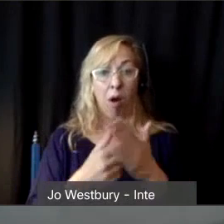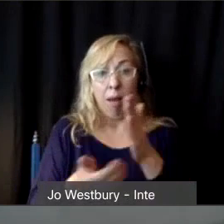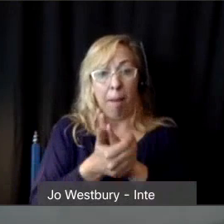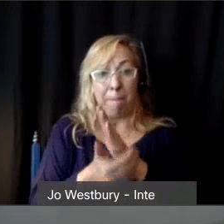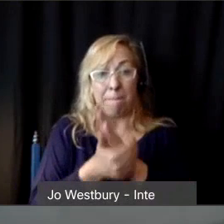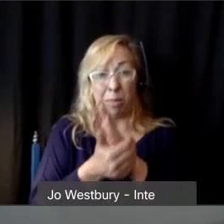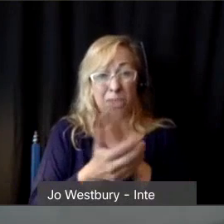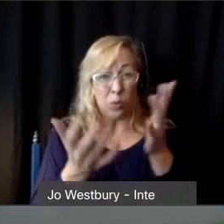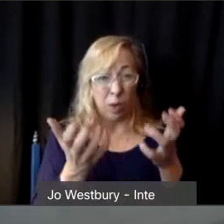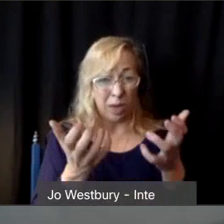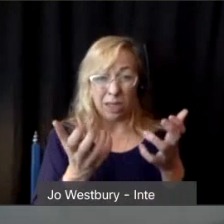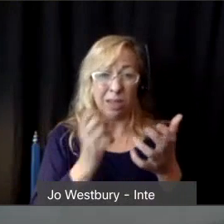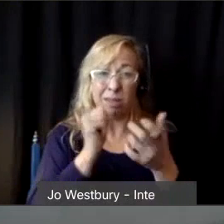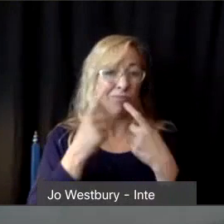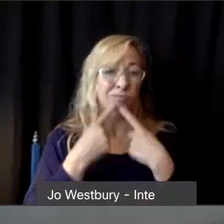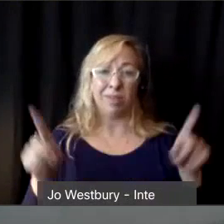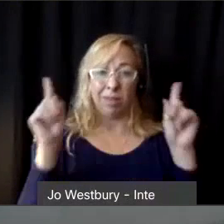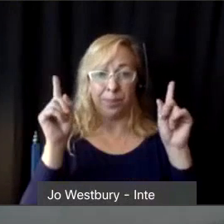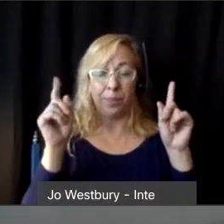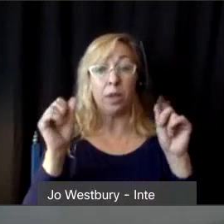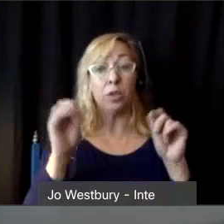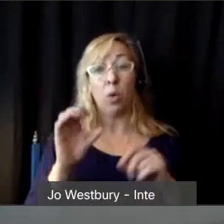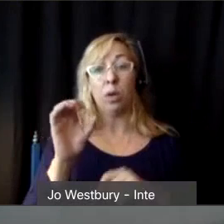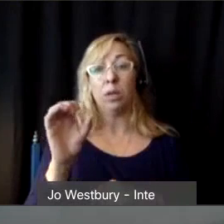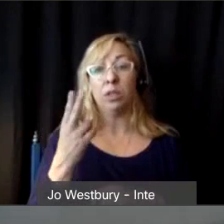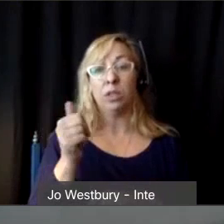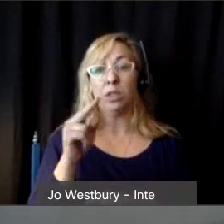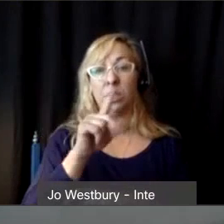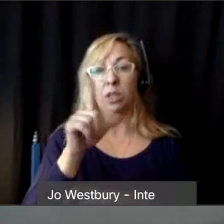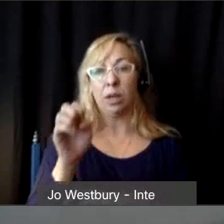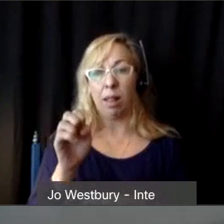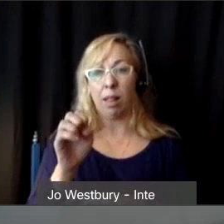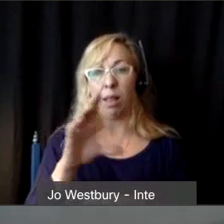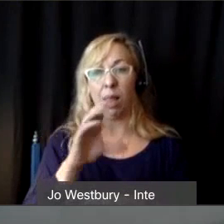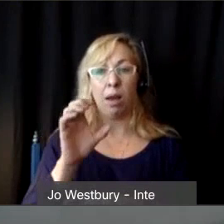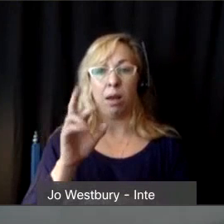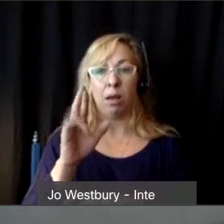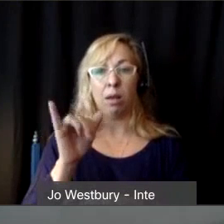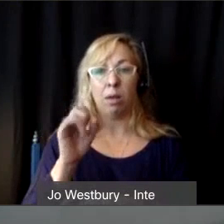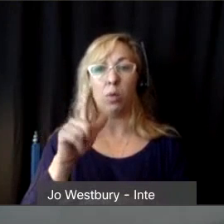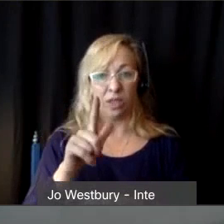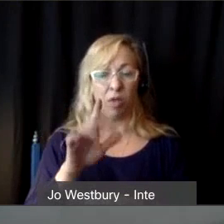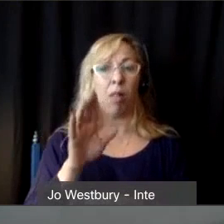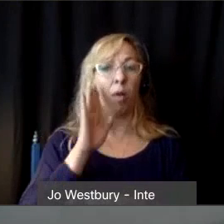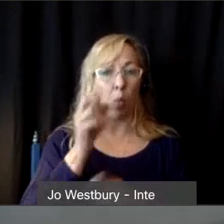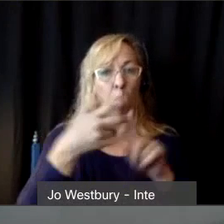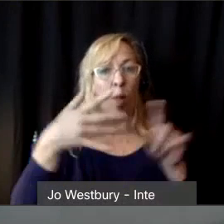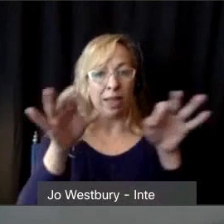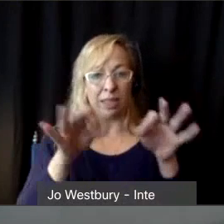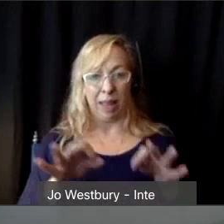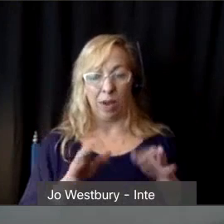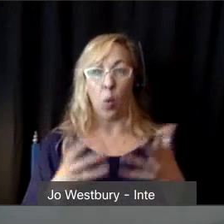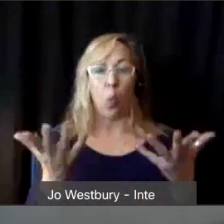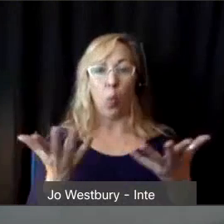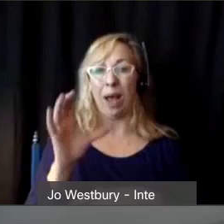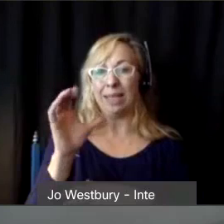we sought. And so if Chanel and Crystal can describe how it works in what was approved by the Centers for